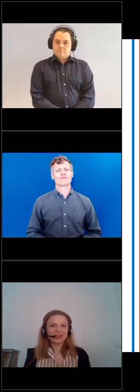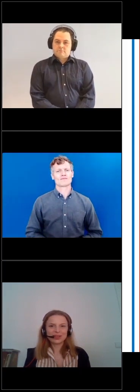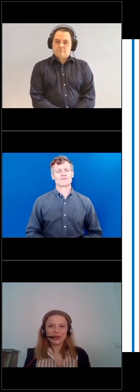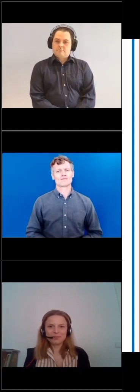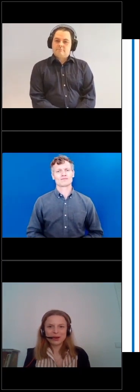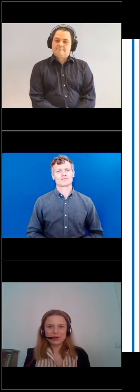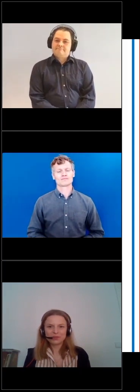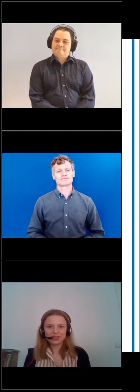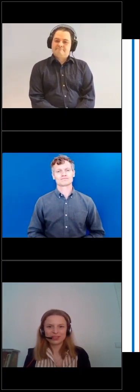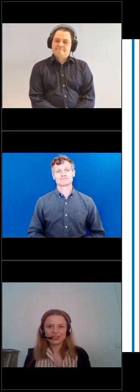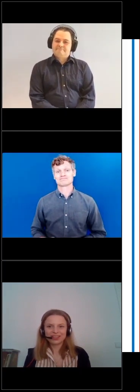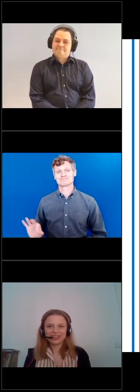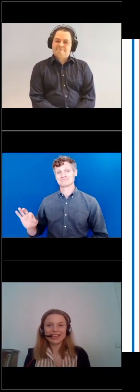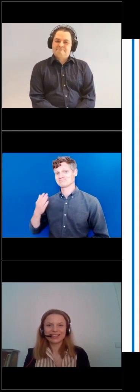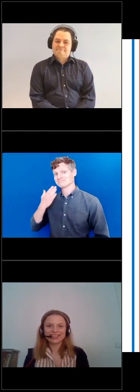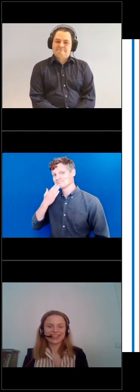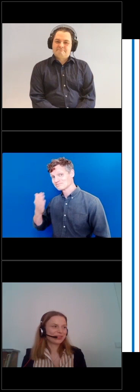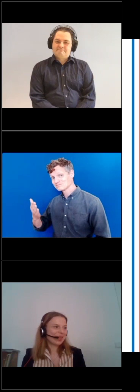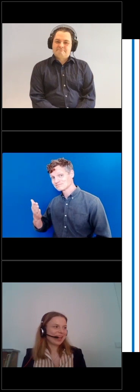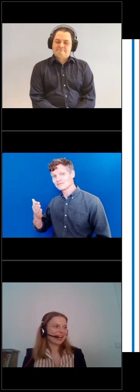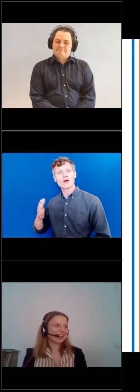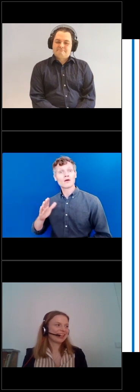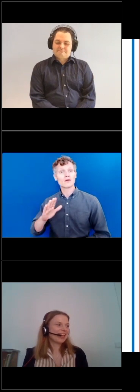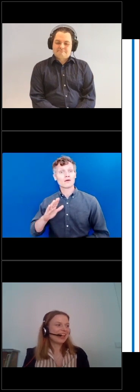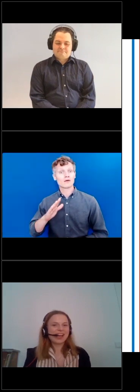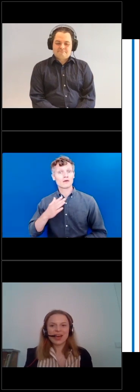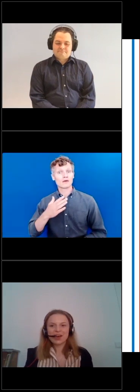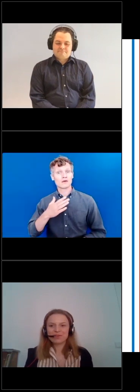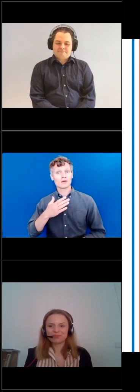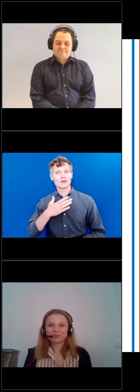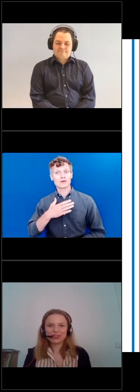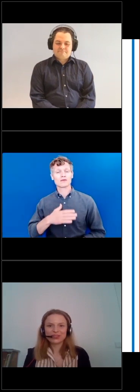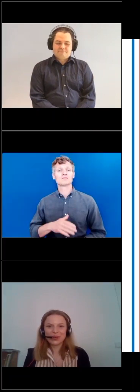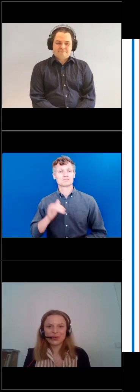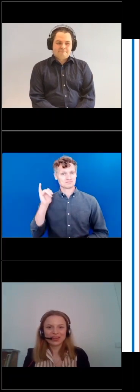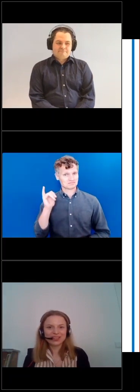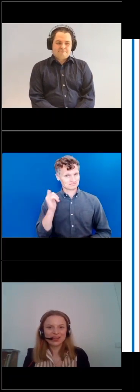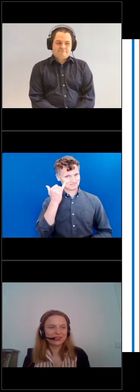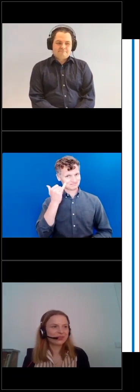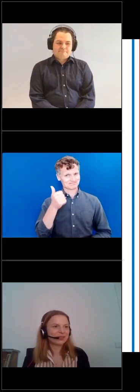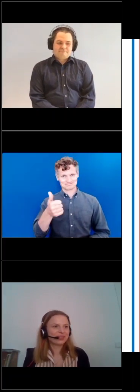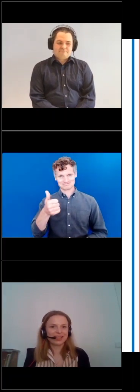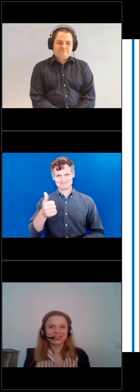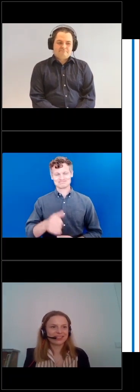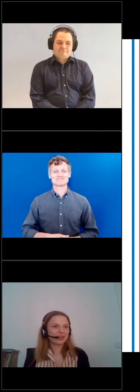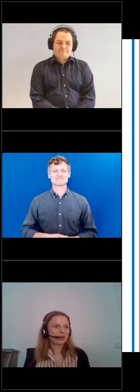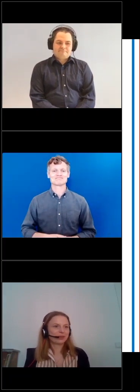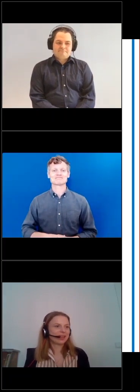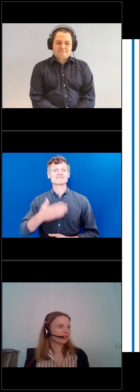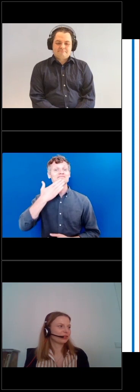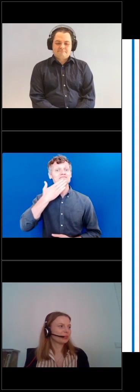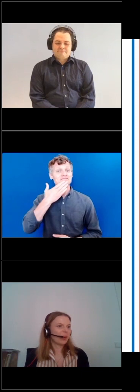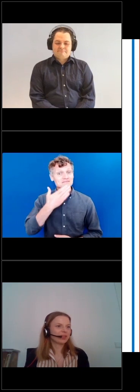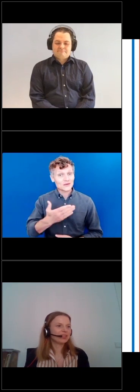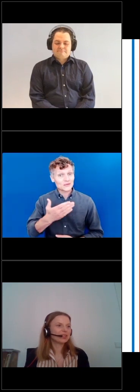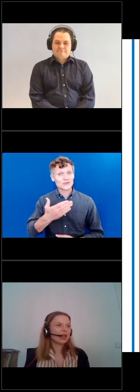Okay, thanks a lot, Paul, for this. Yes, we can. So thanks a lot for that